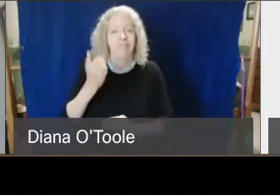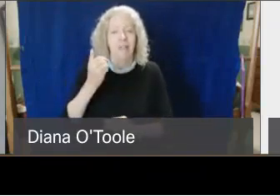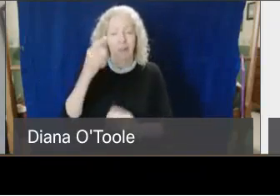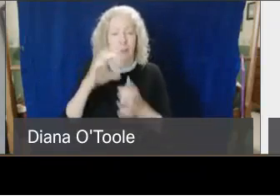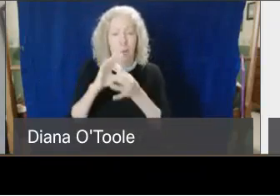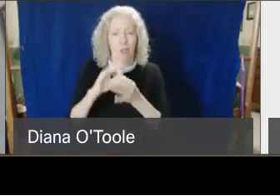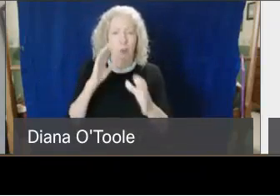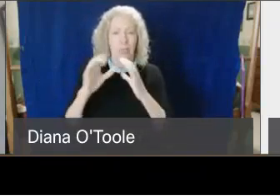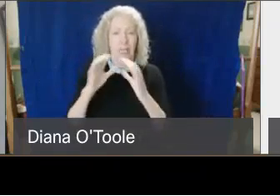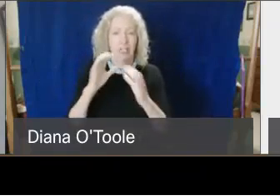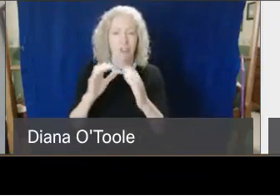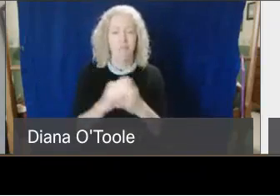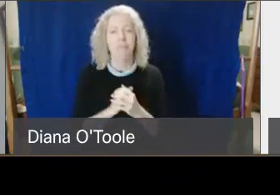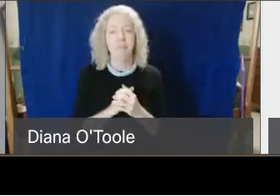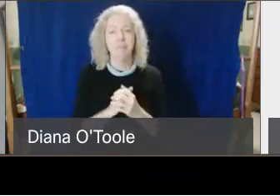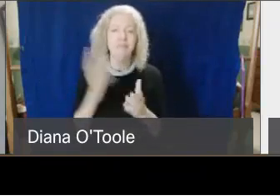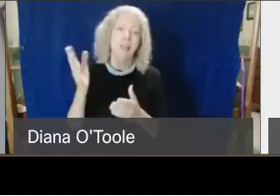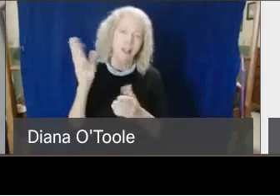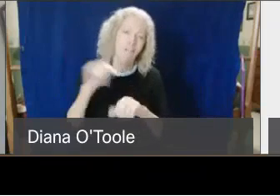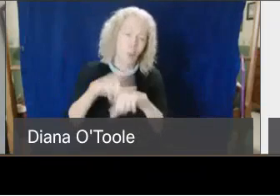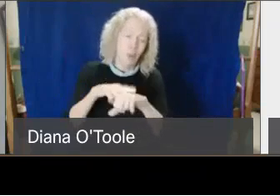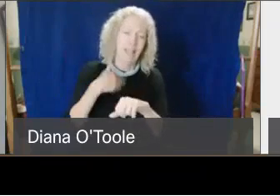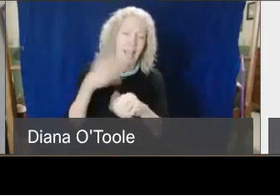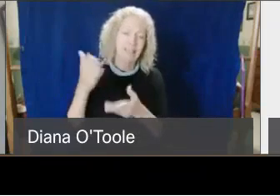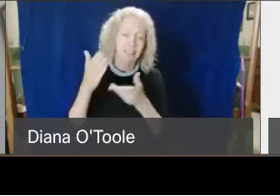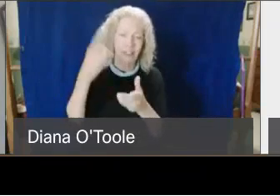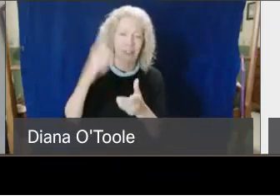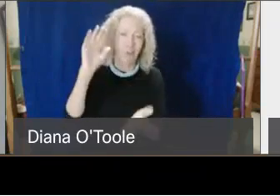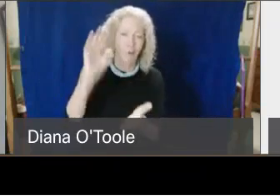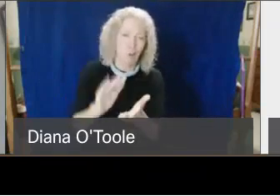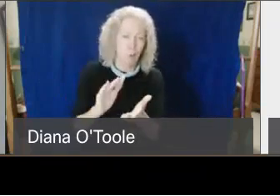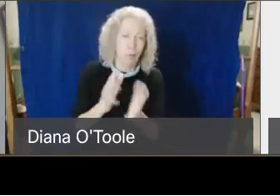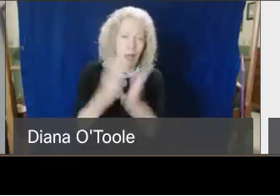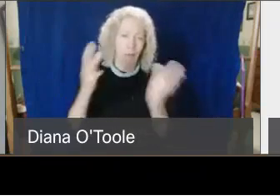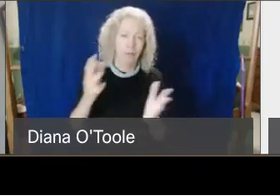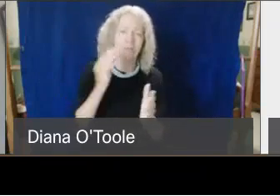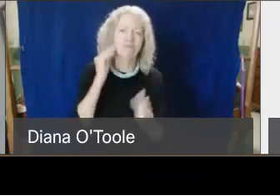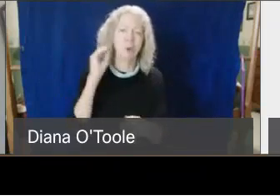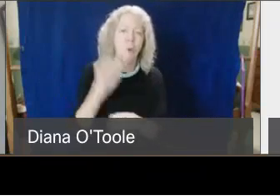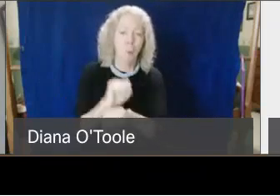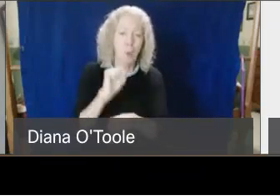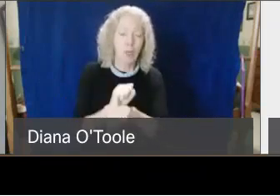surprisingly, suggestions to reduce homework, better guidance and instruction. I think